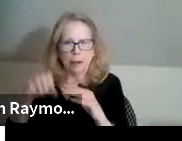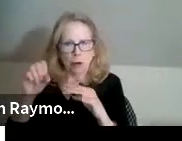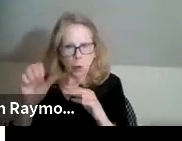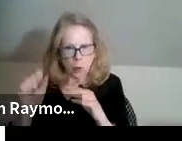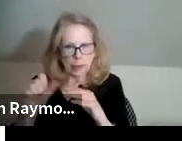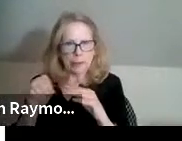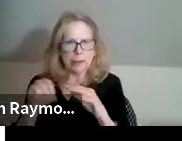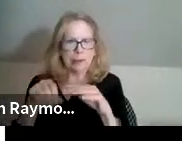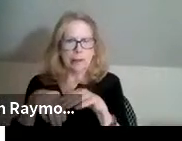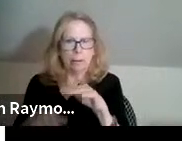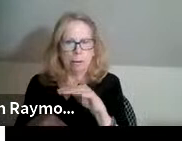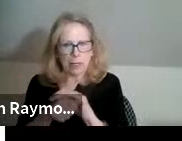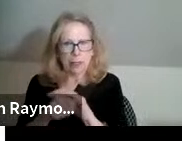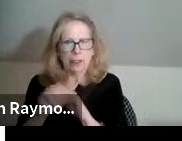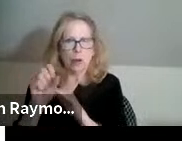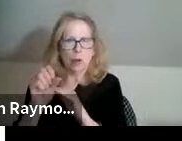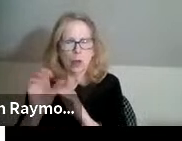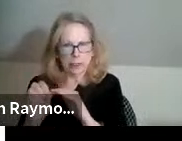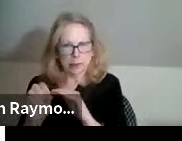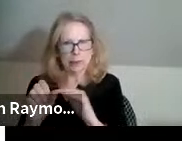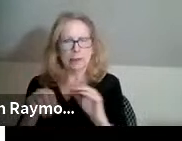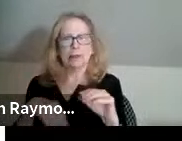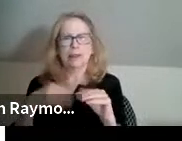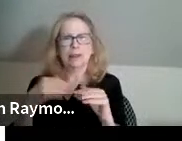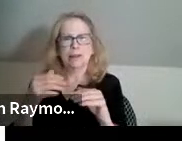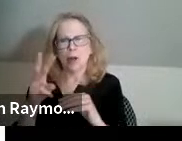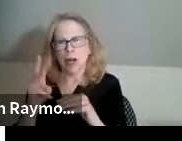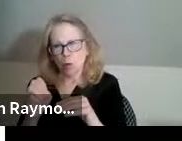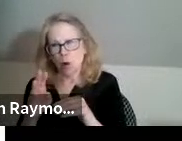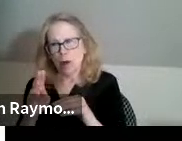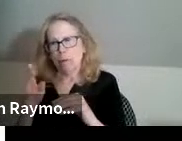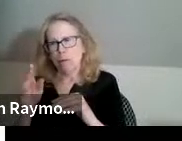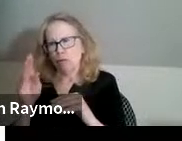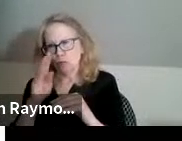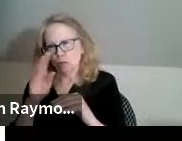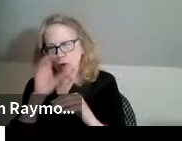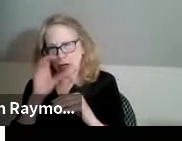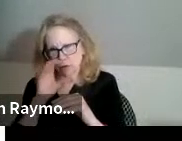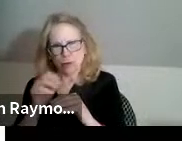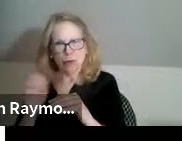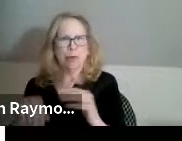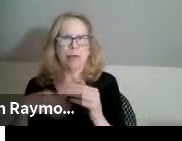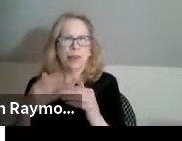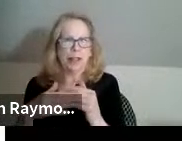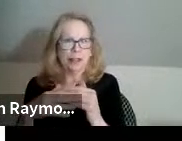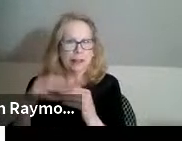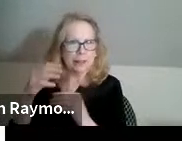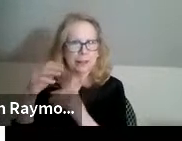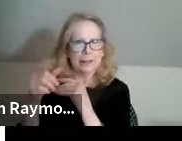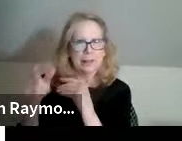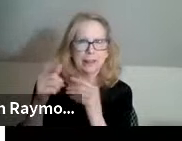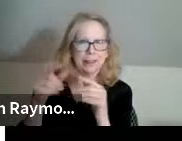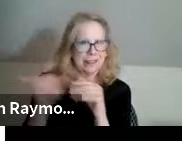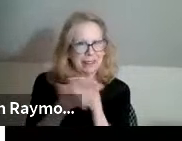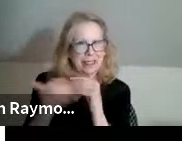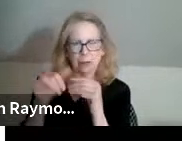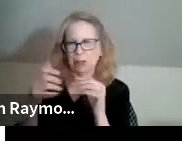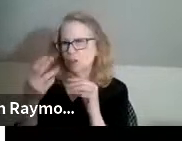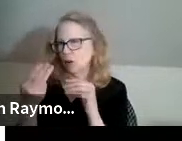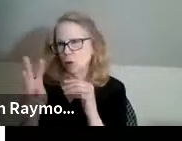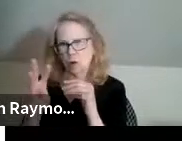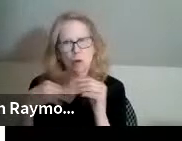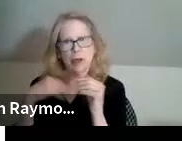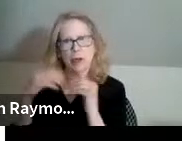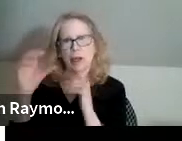browsers. Moving on to slide 18, E207 software. Again, just like with hardware, we have